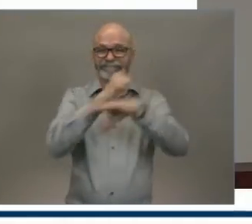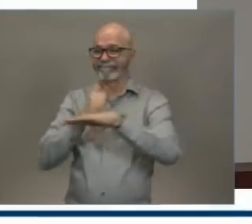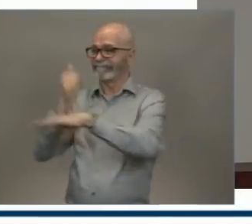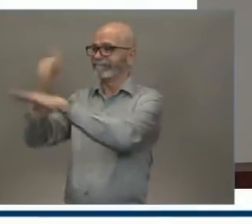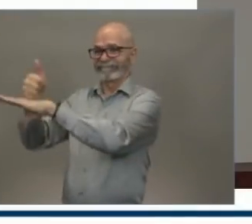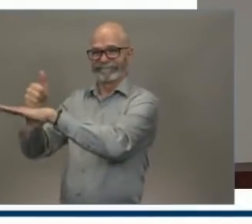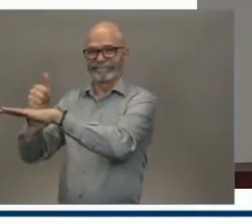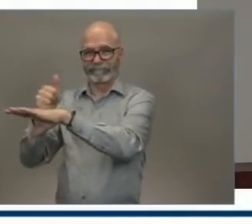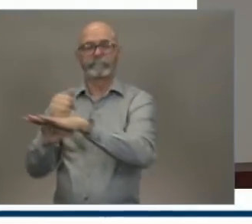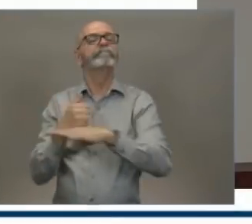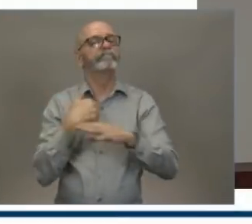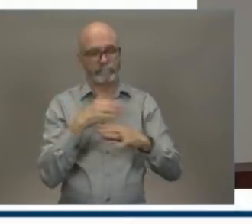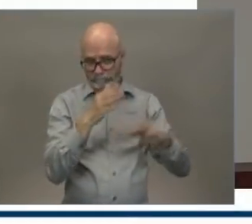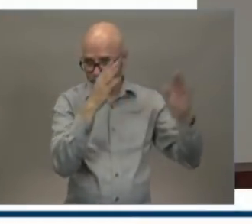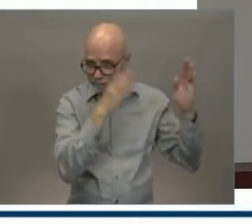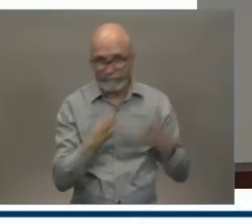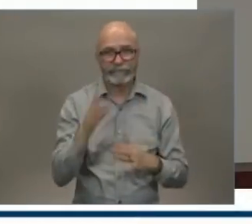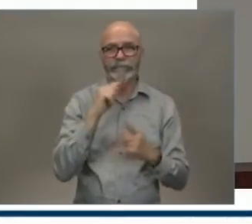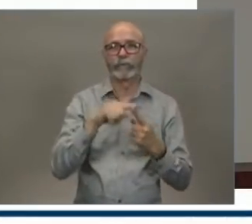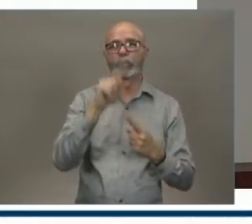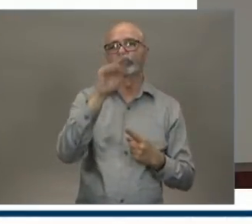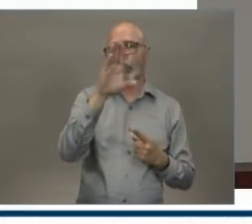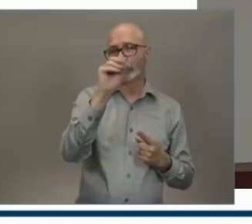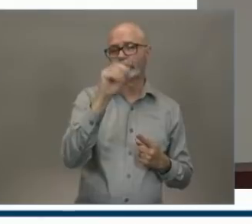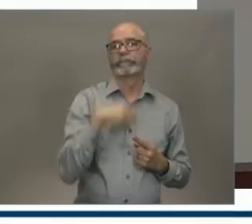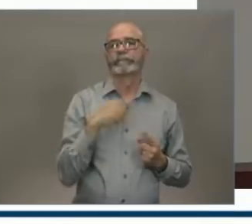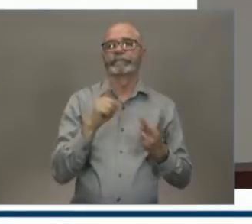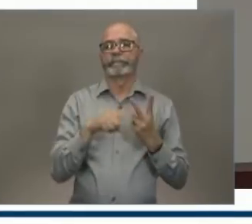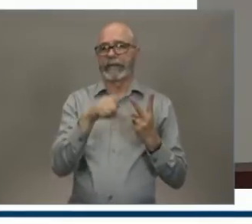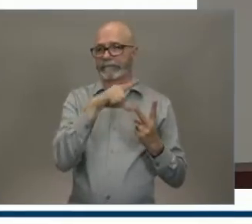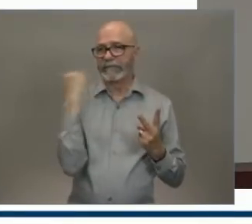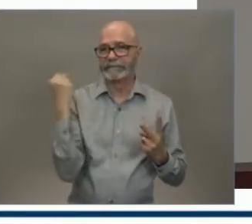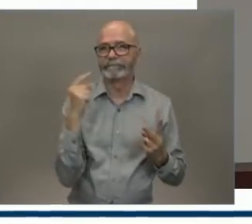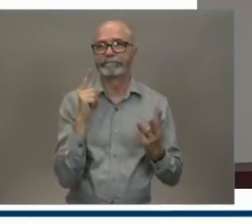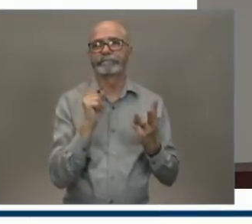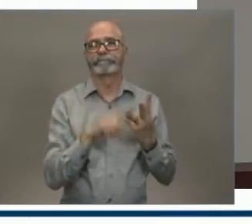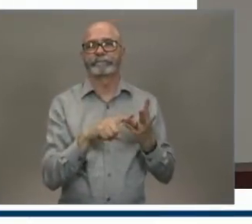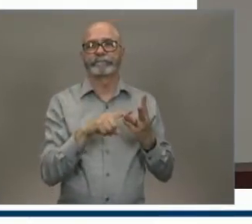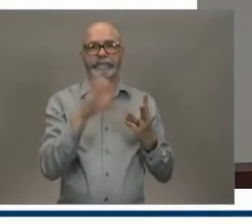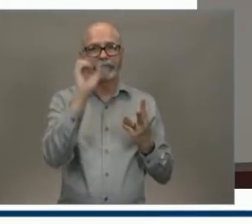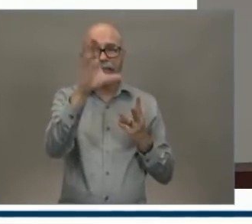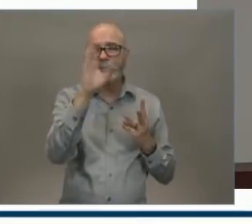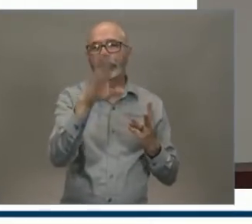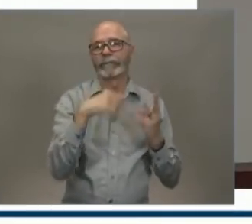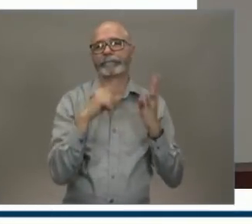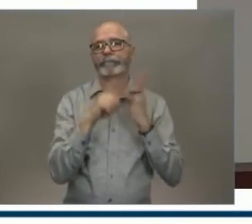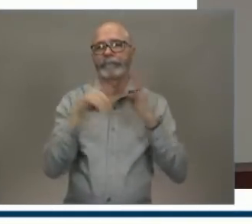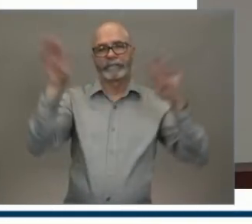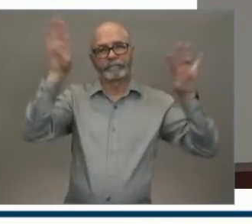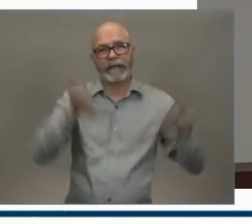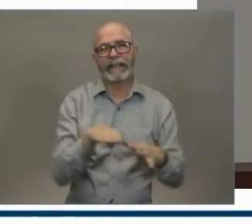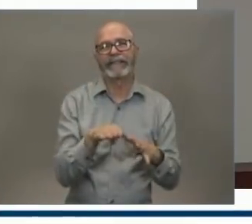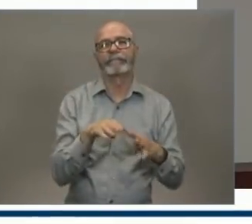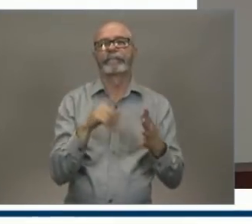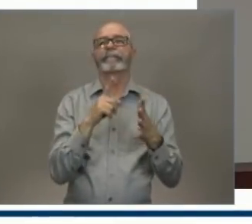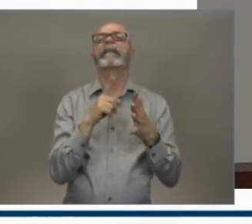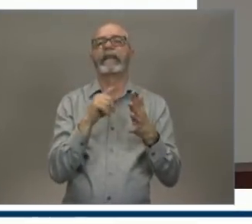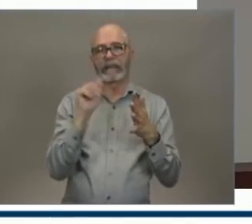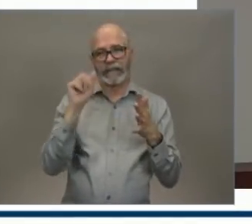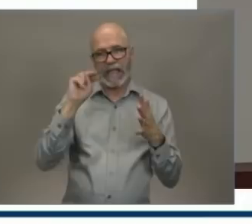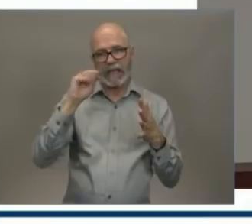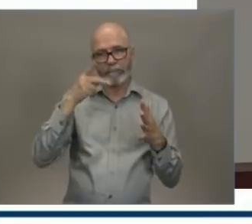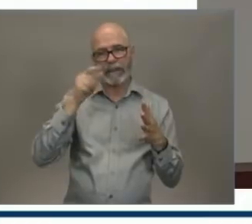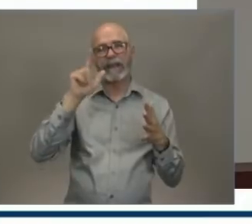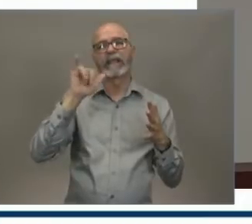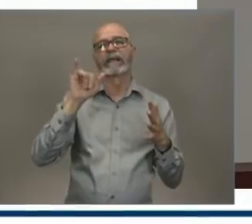planned ongoing in Truro, Halifax, Cape Breton, and in the Annapolis Valley. And we have vaccine